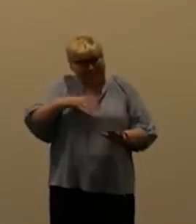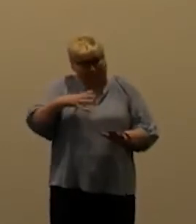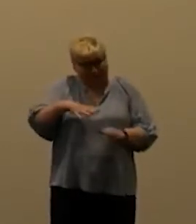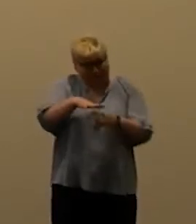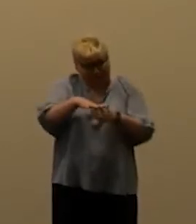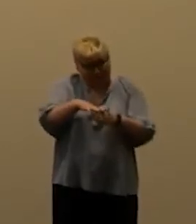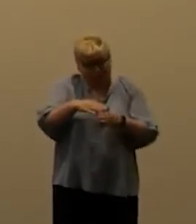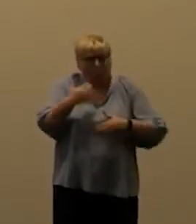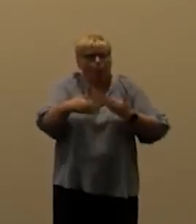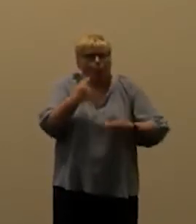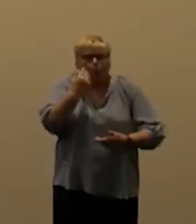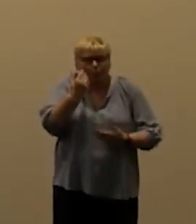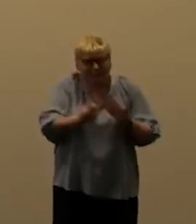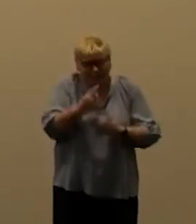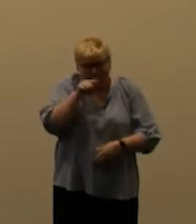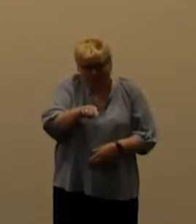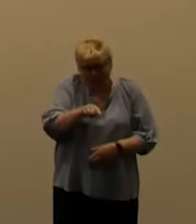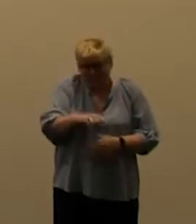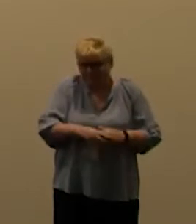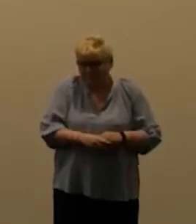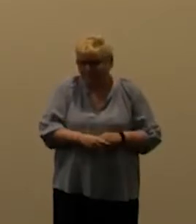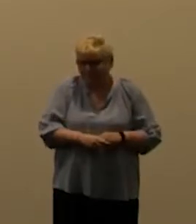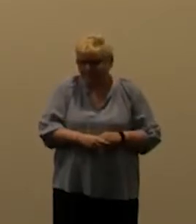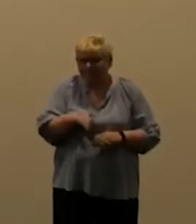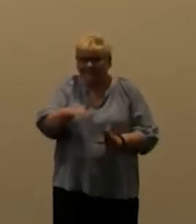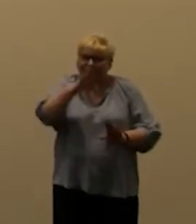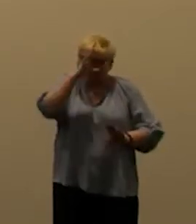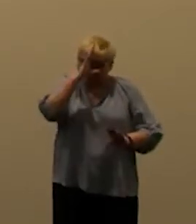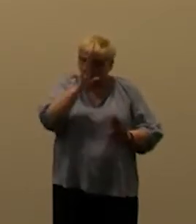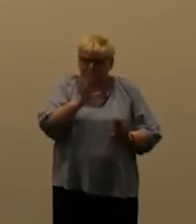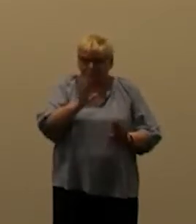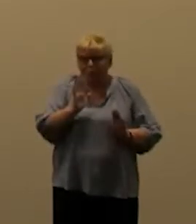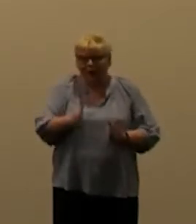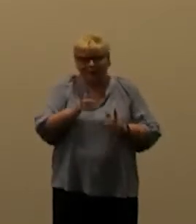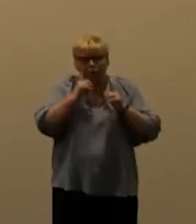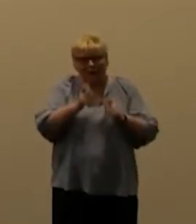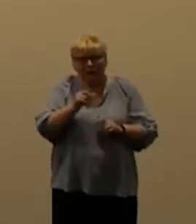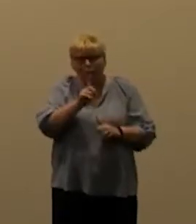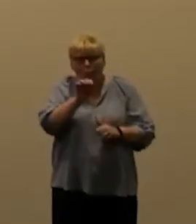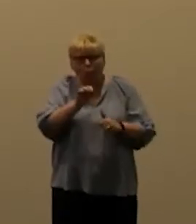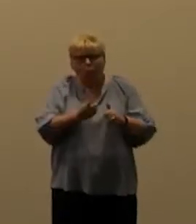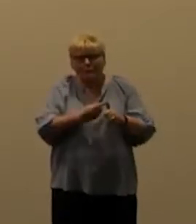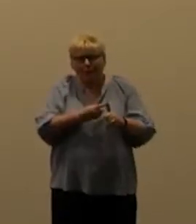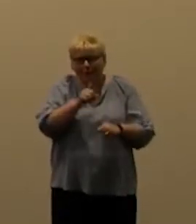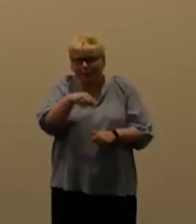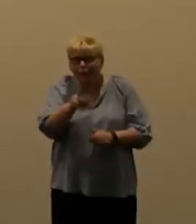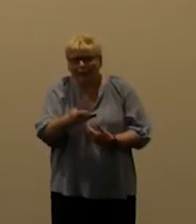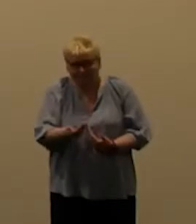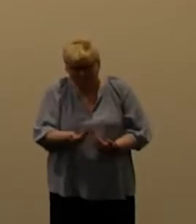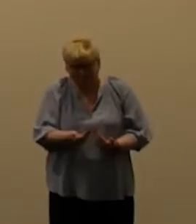place. Now, this is a bit dangerous because you've got to be careful of what you autocorrect is probably the most important thing I'd say